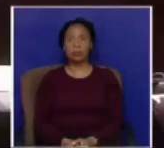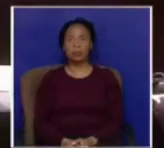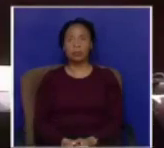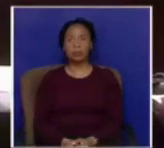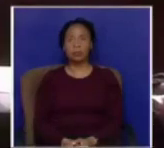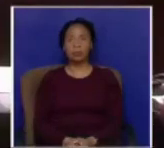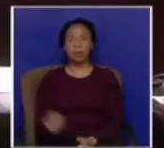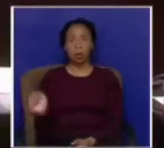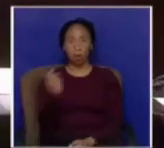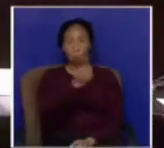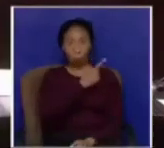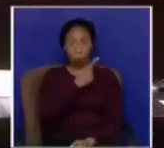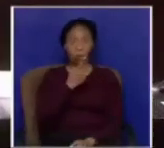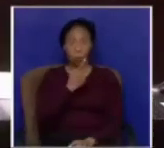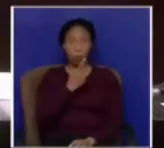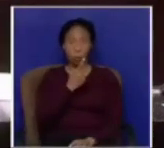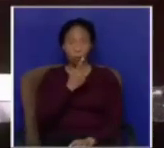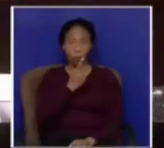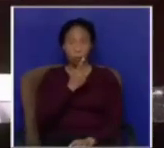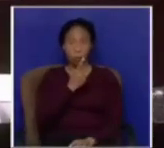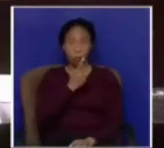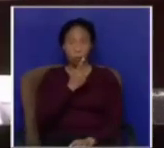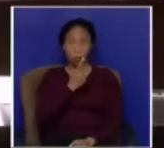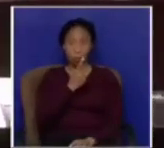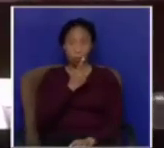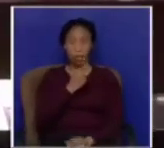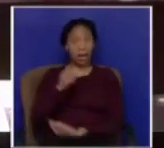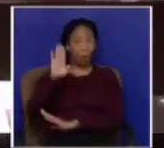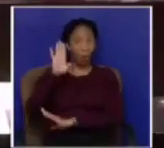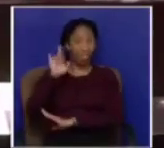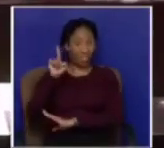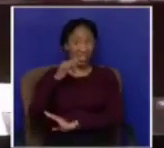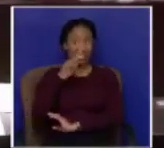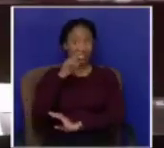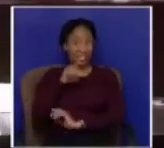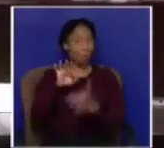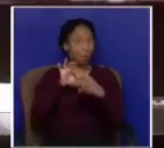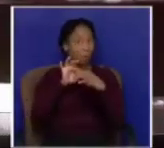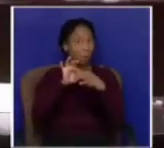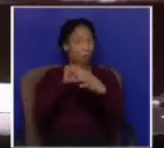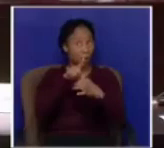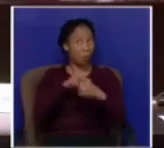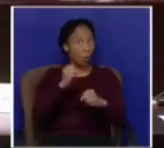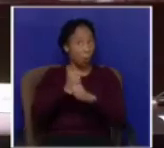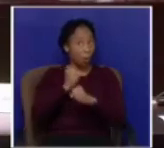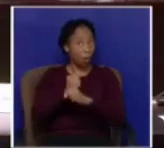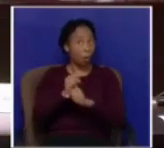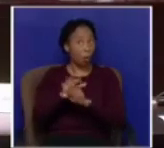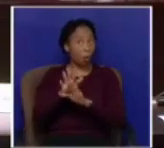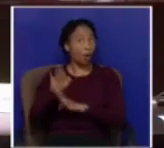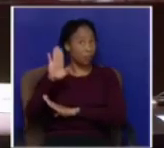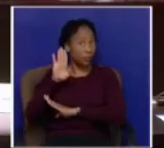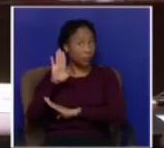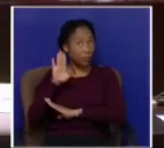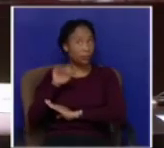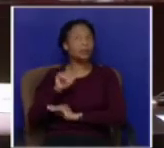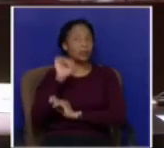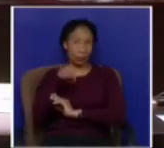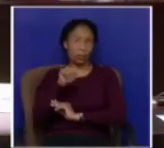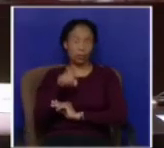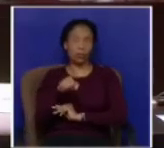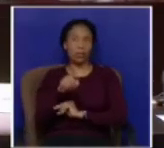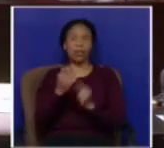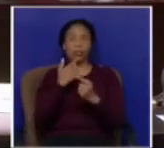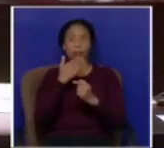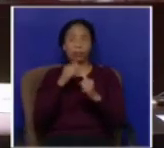Do all of you consider the oath binding on your conscience, the oath or affirmation? Yes. You may